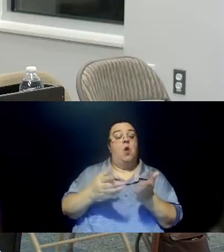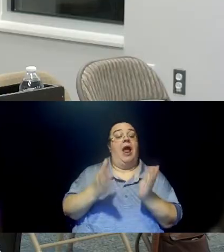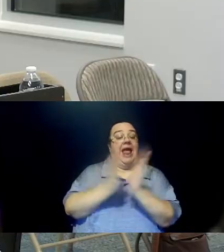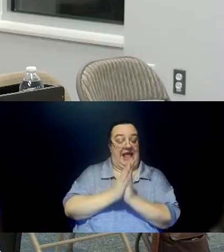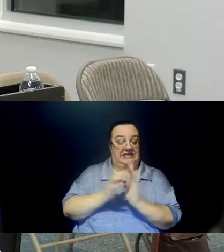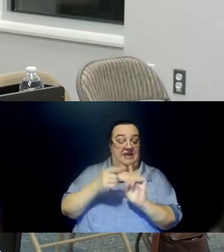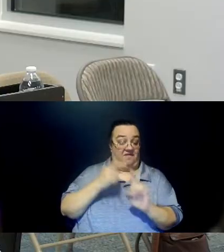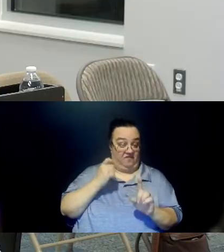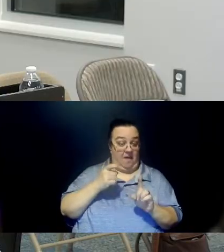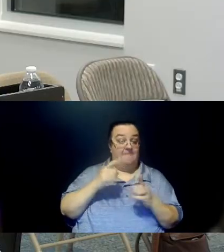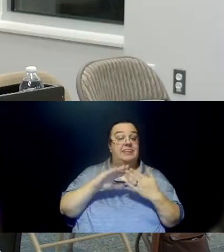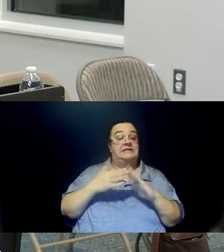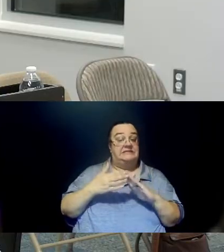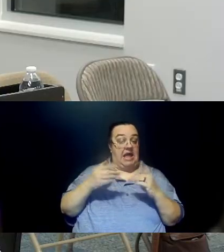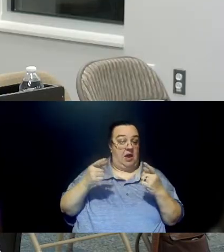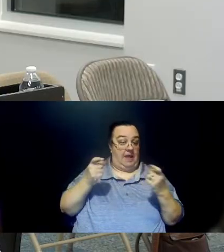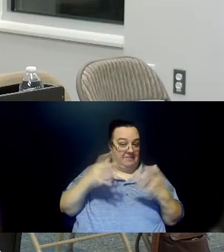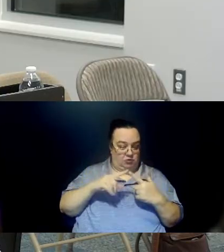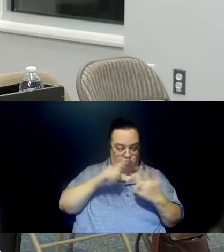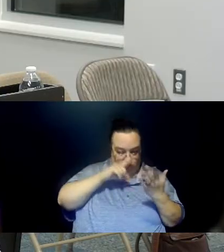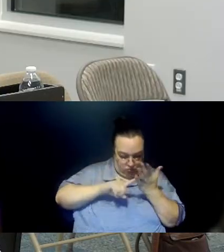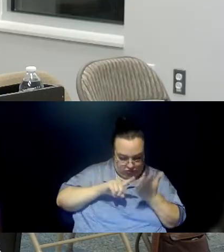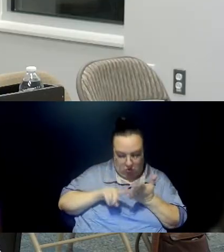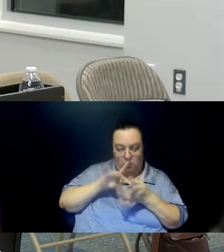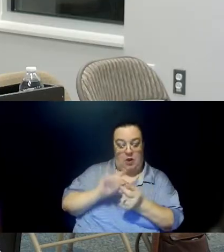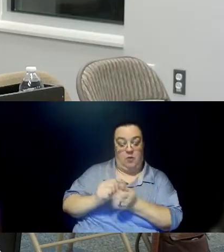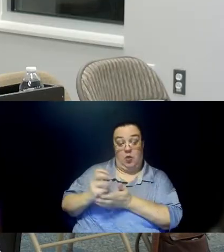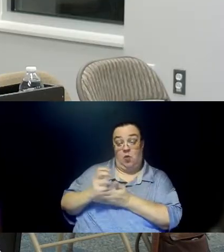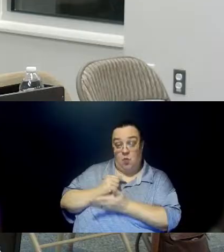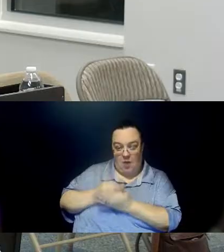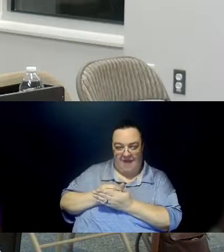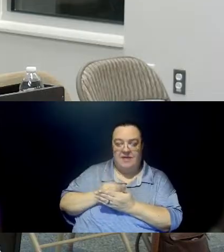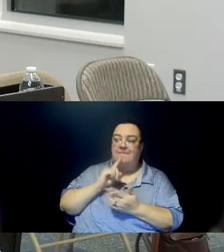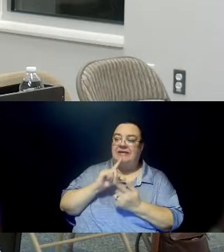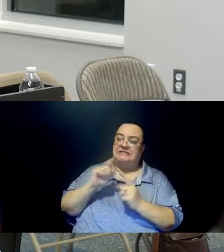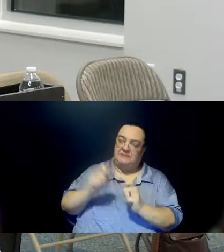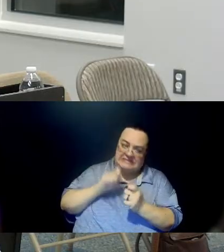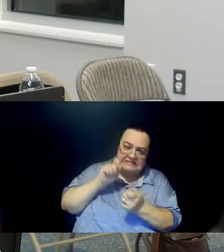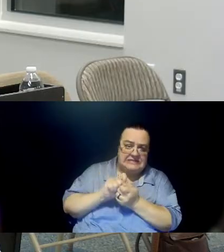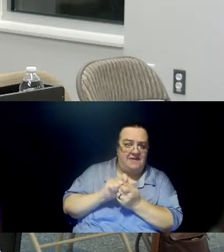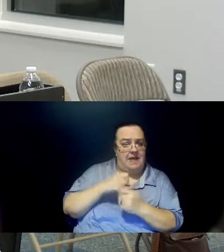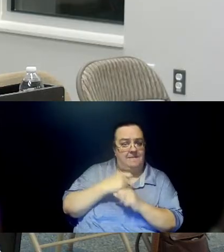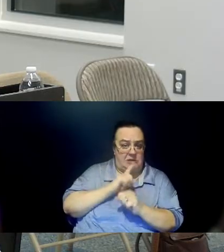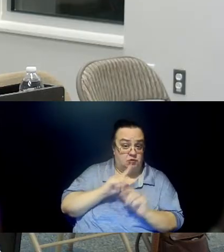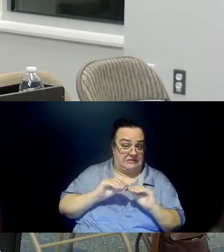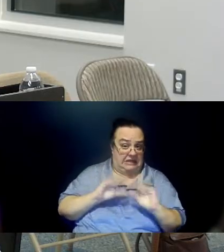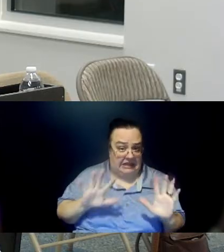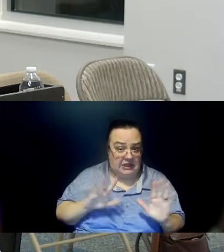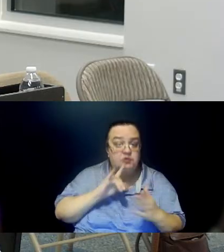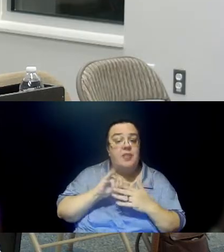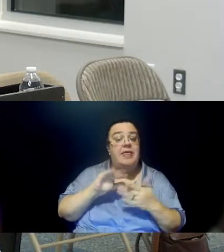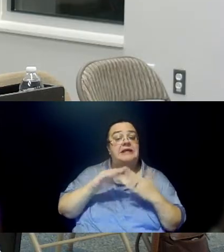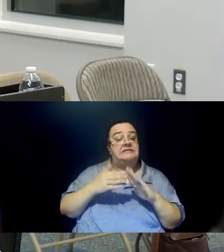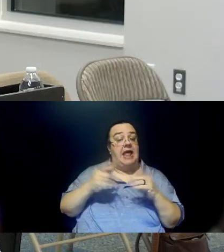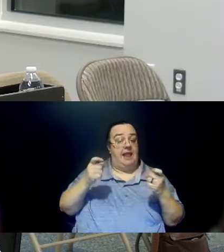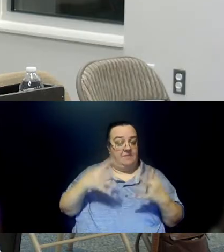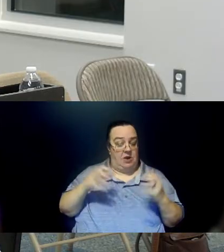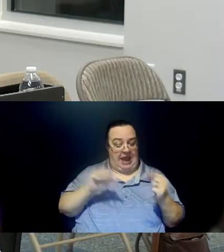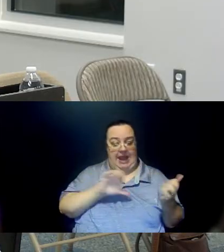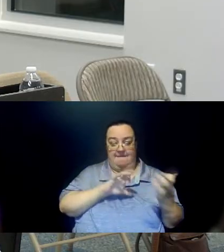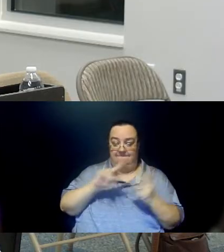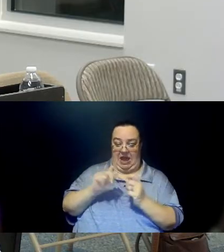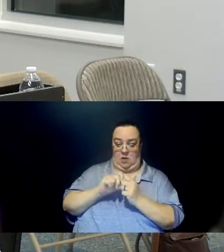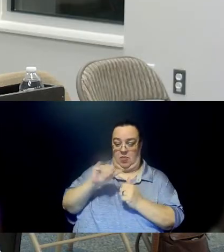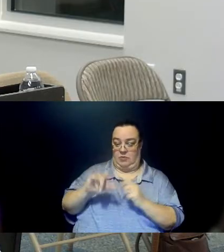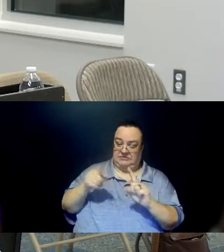administrator to explore as far as revenue. Specify it, make it clear, so the town administrator can come back with those numbers.